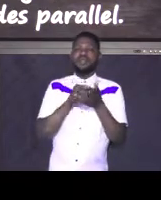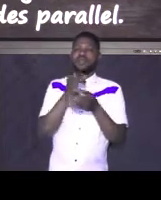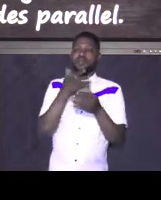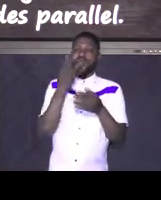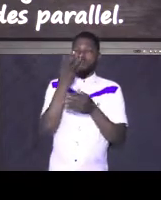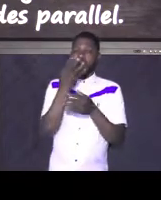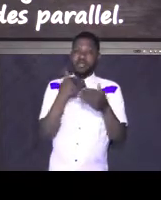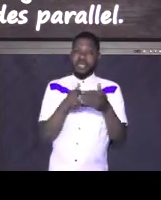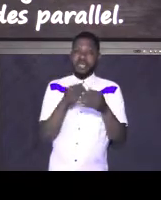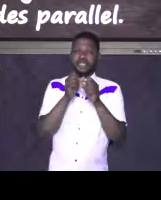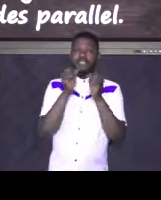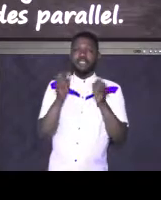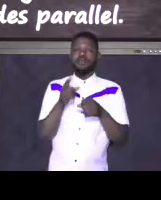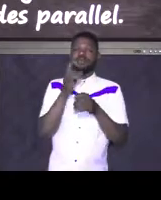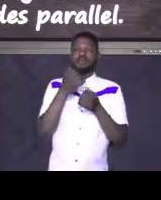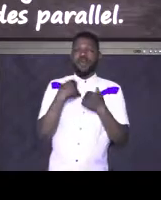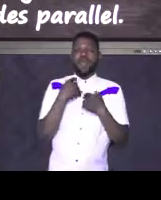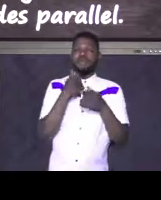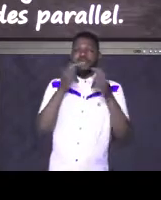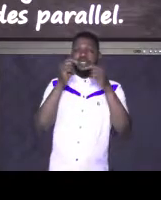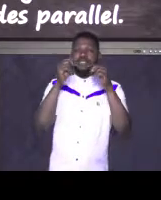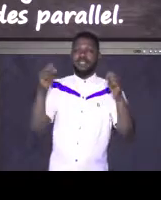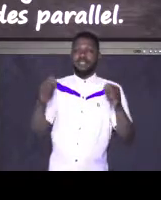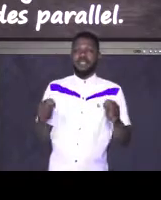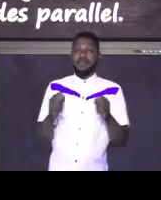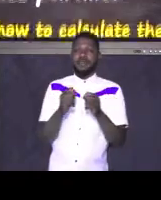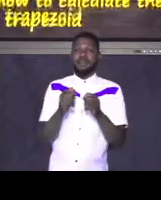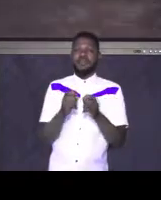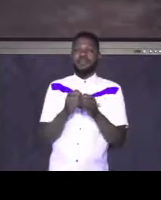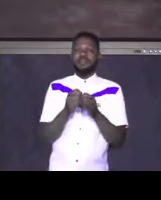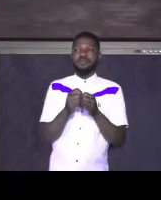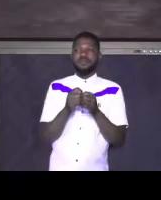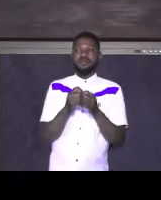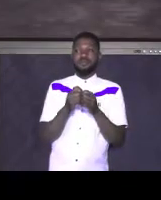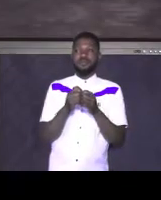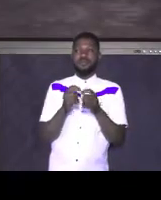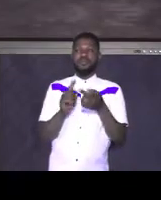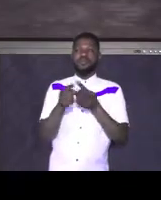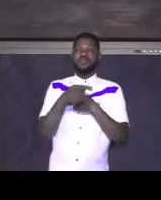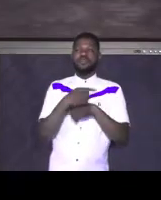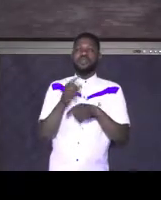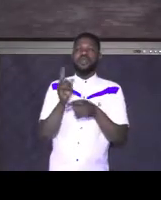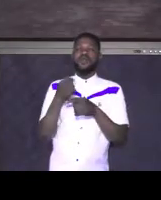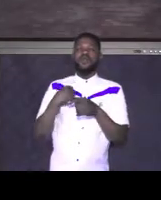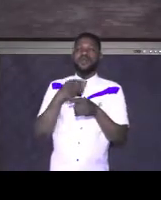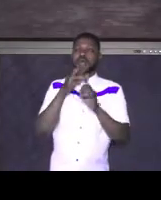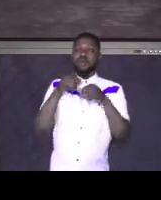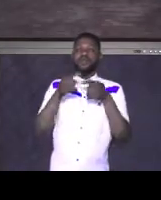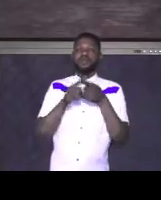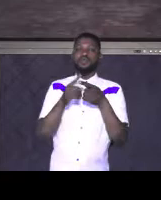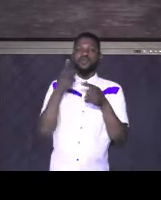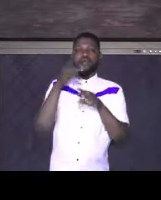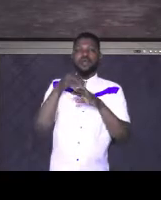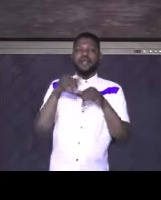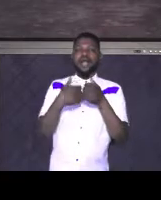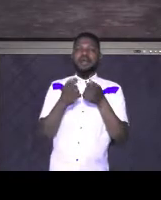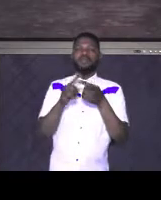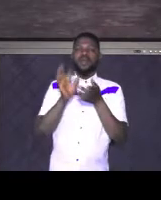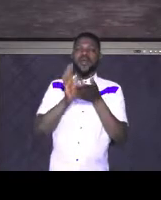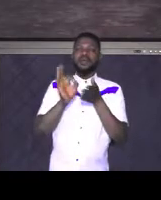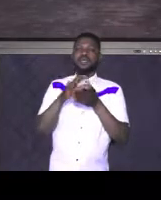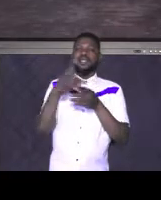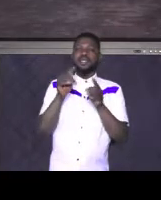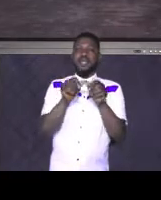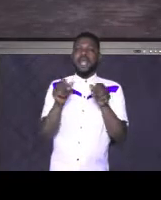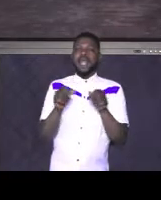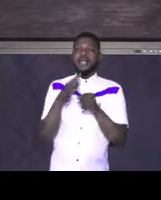and it's a four-sided shape, then you have a trapezoid. Now, today we are going to look at how to calculate